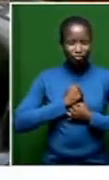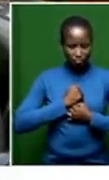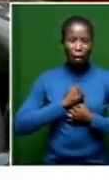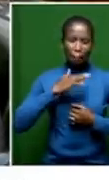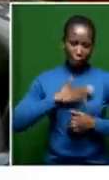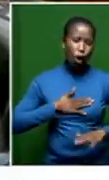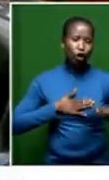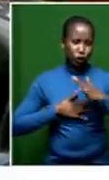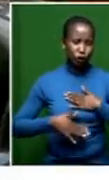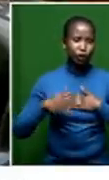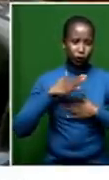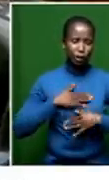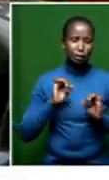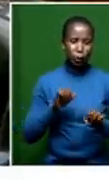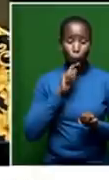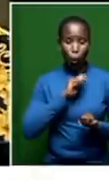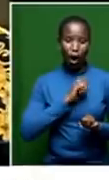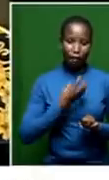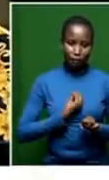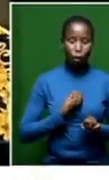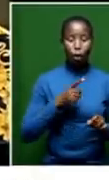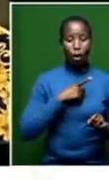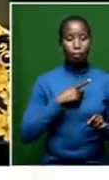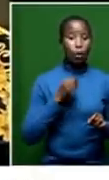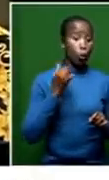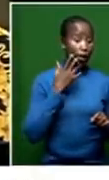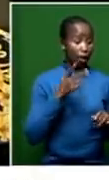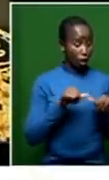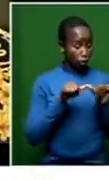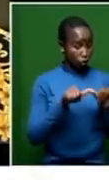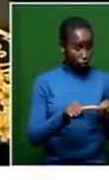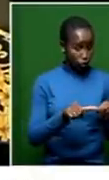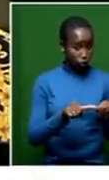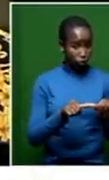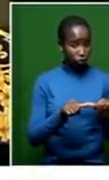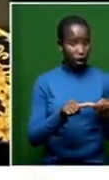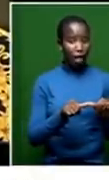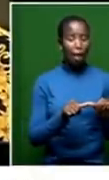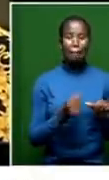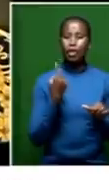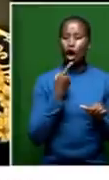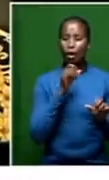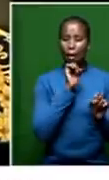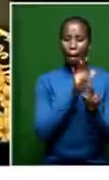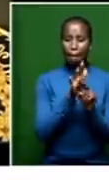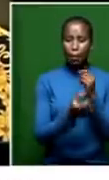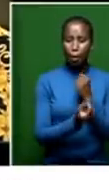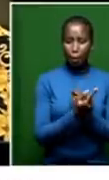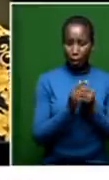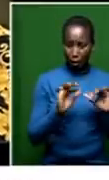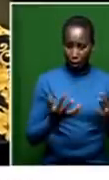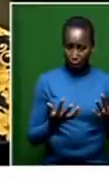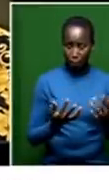We after the pause, we then decided to continue. The only impact it would have would be